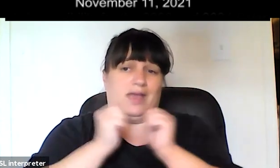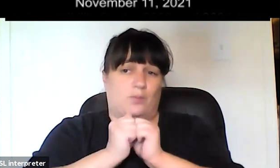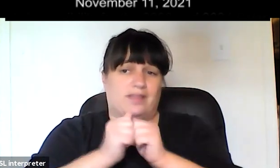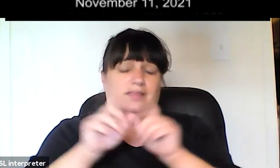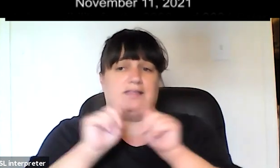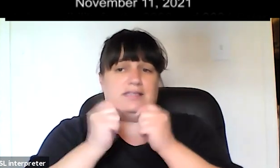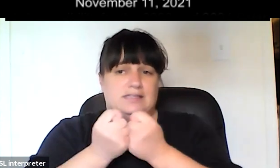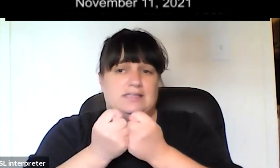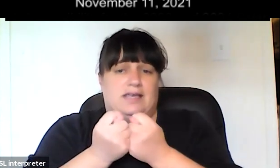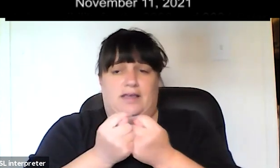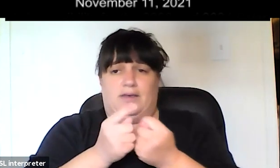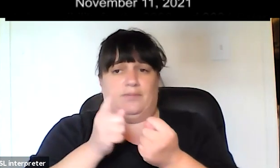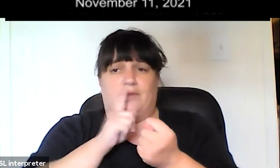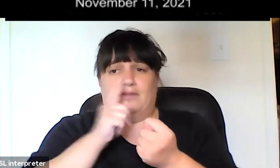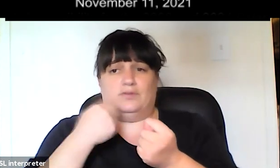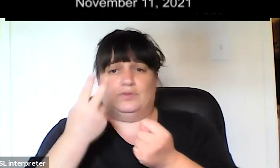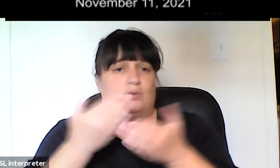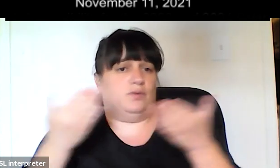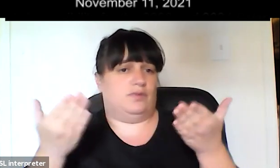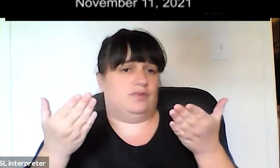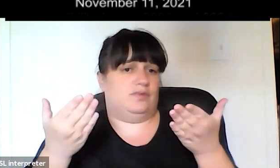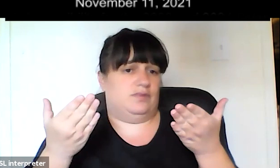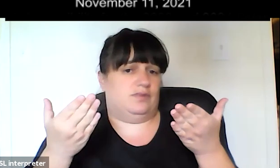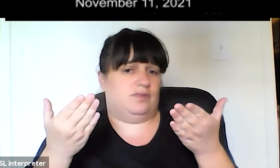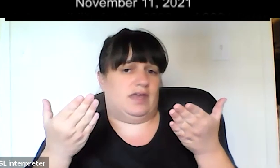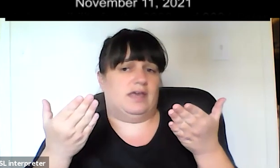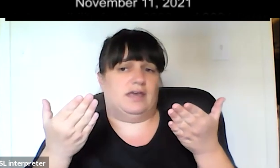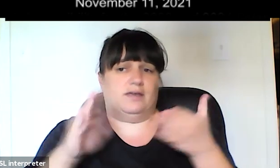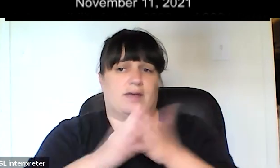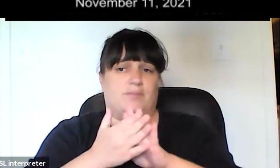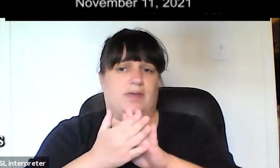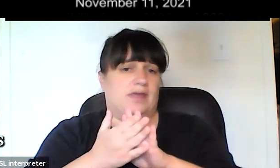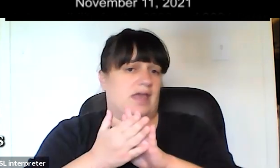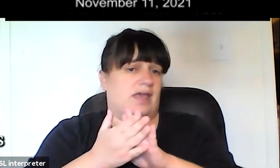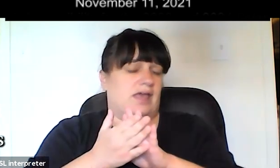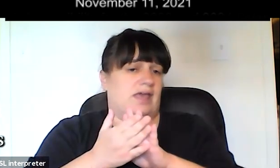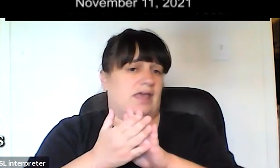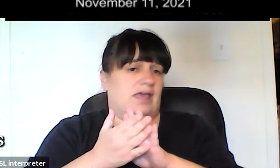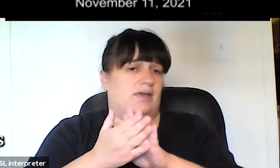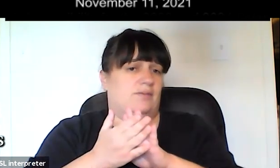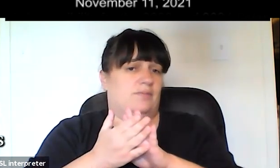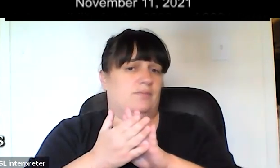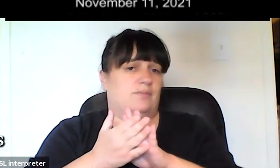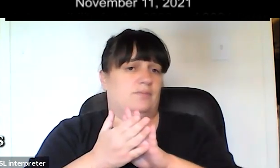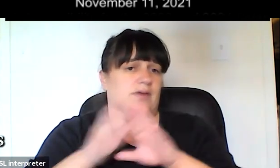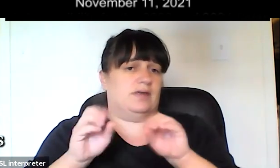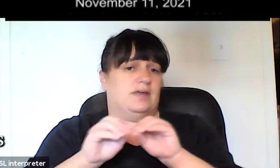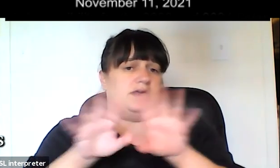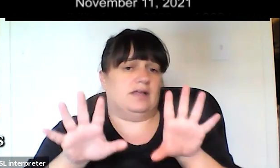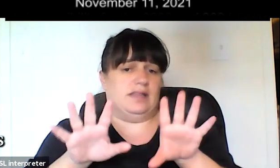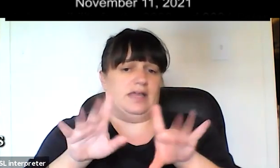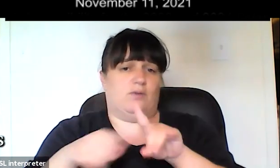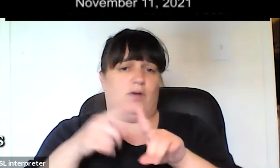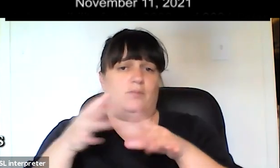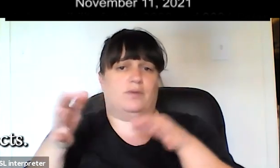team. And really, there were two things that became clear when we were trying to figure out how to do these